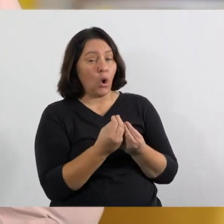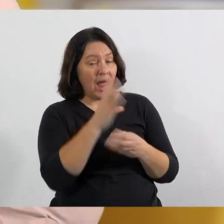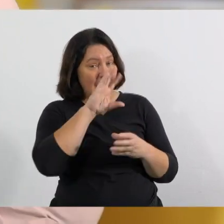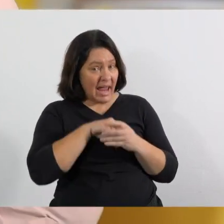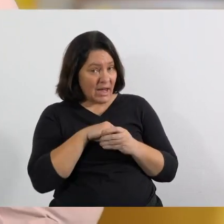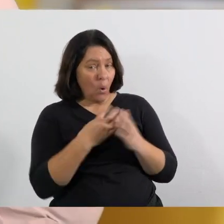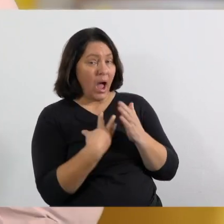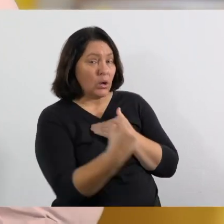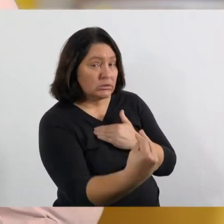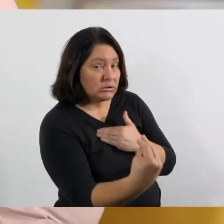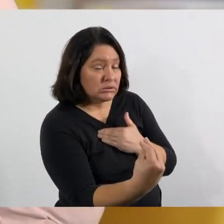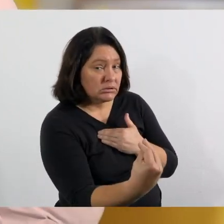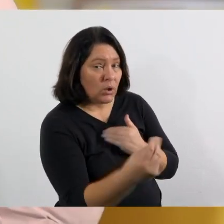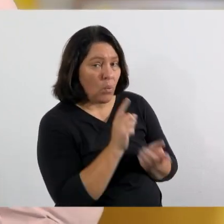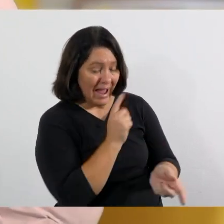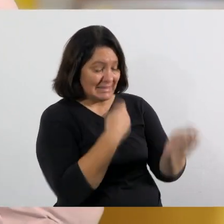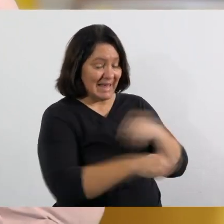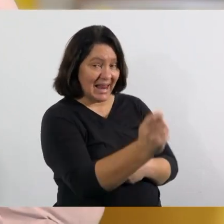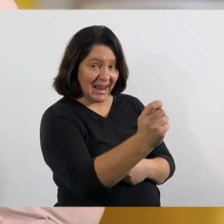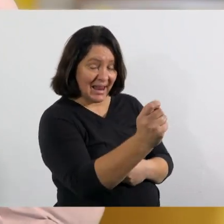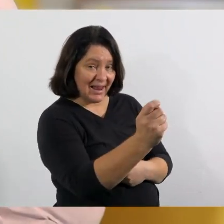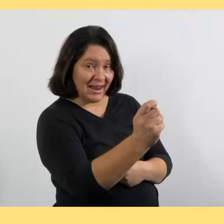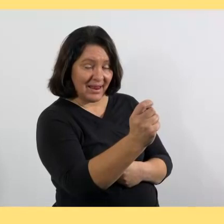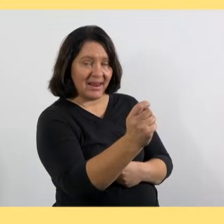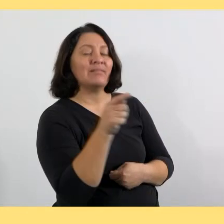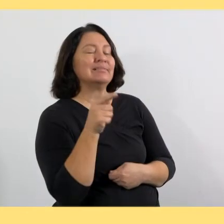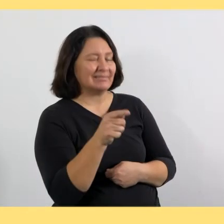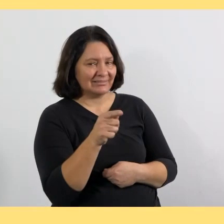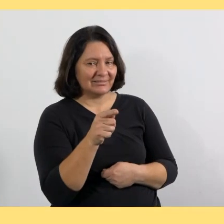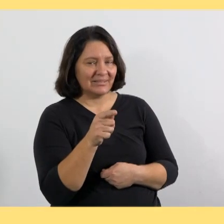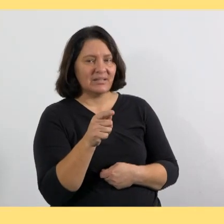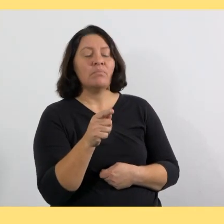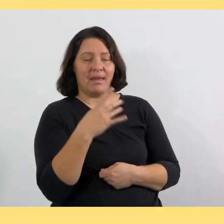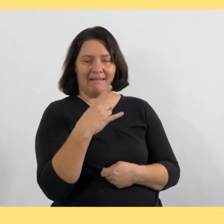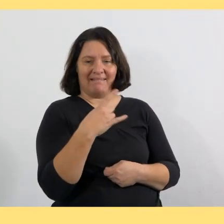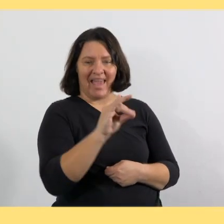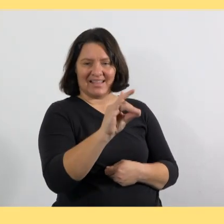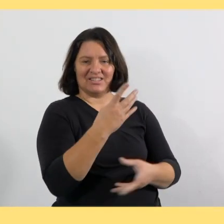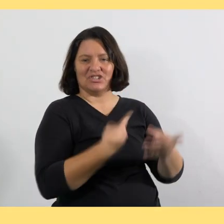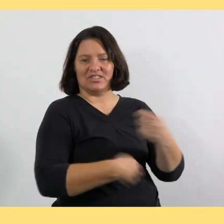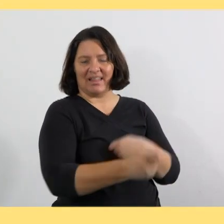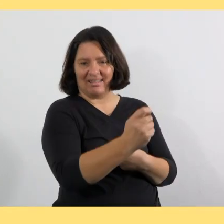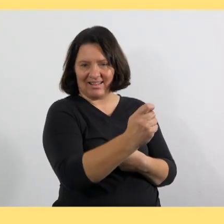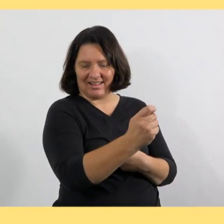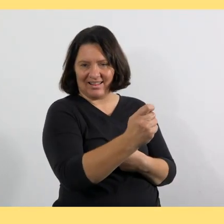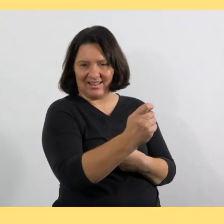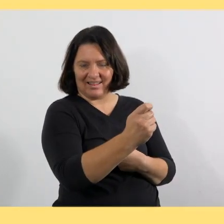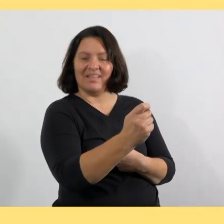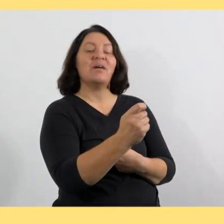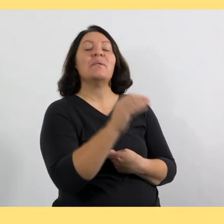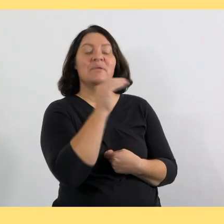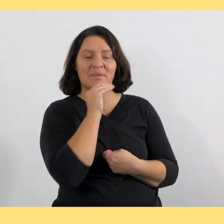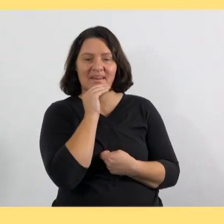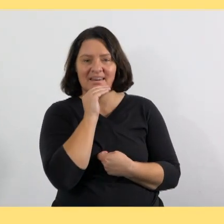case, it is cash sales. Definitely, I'll put it on my credit side. What then do